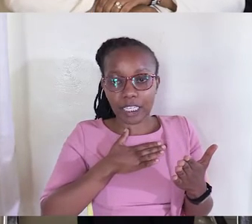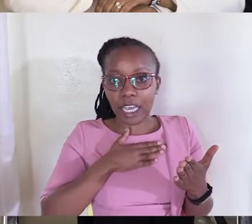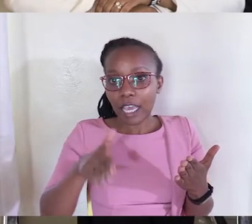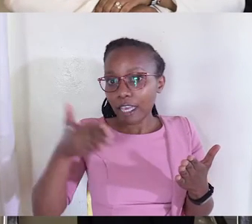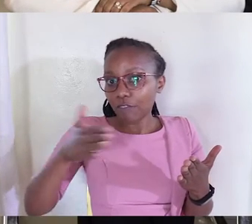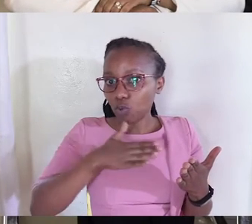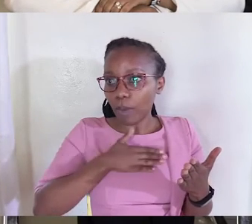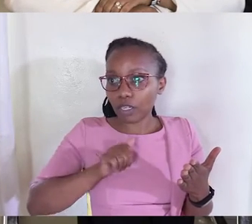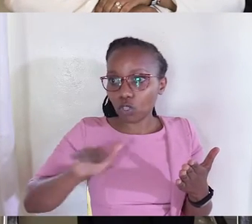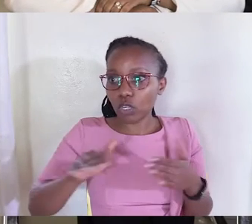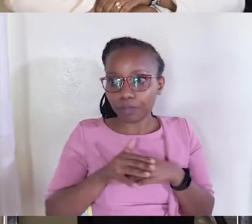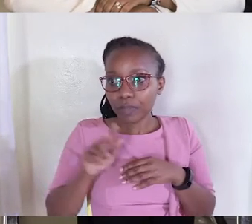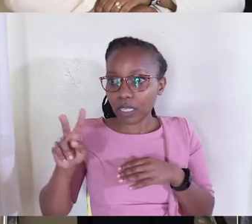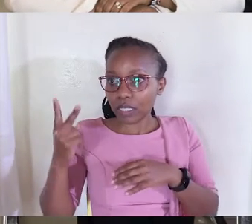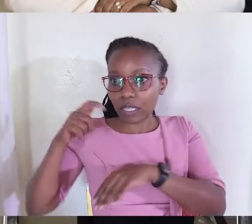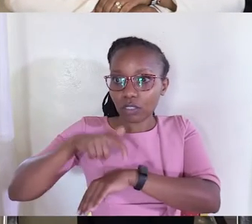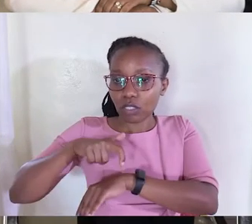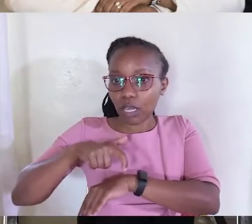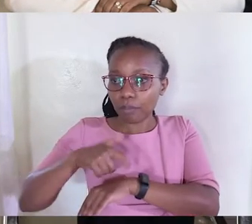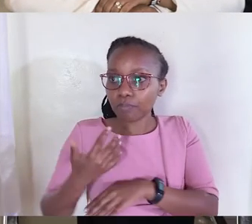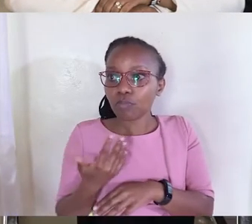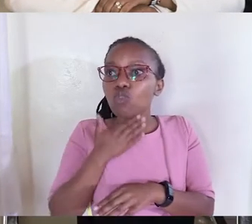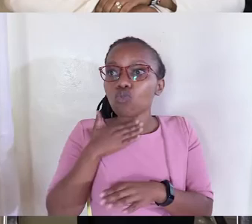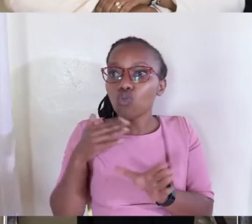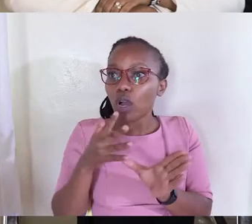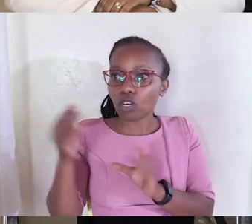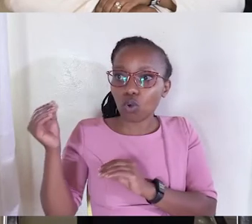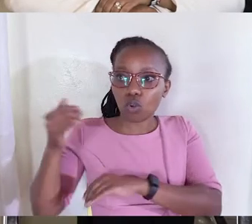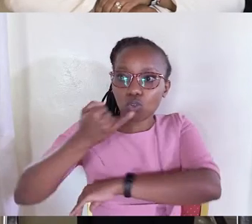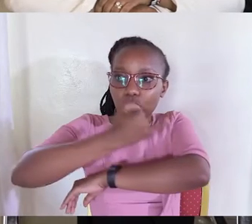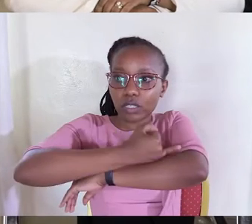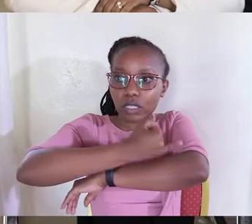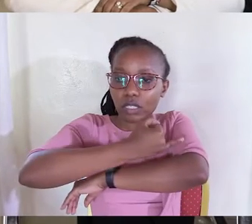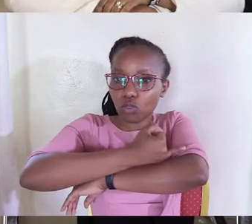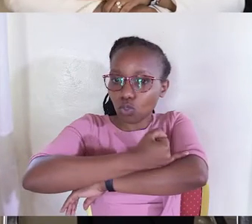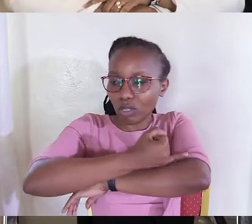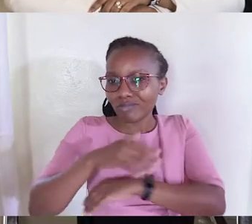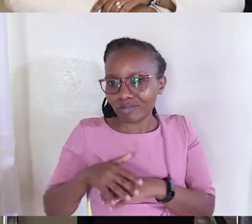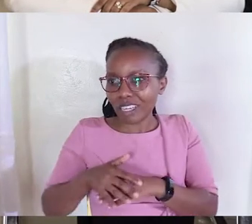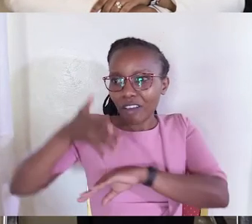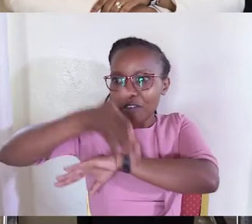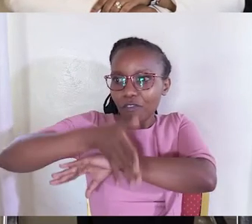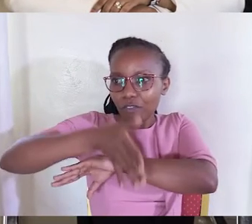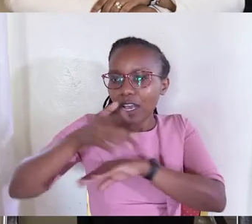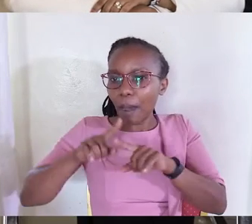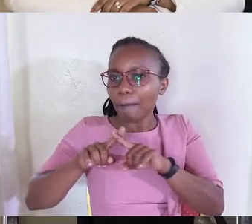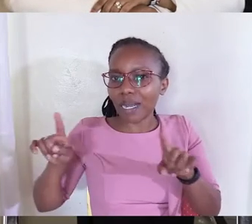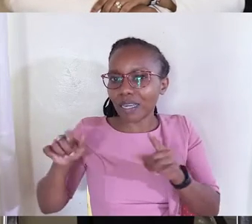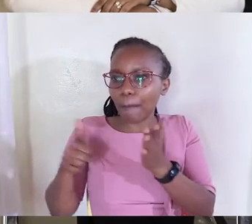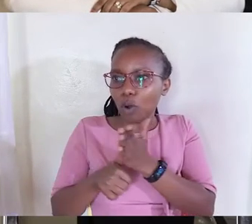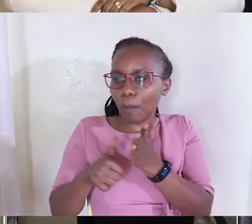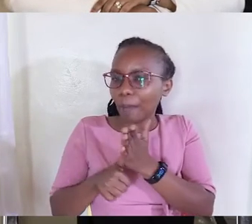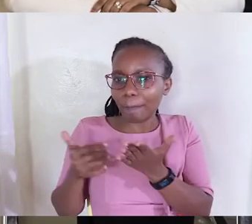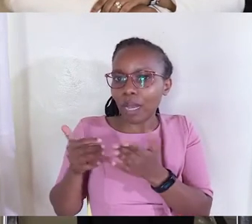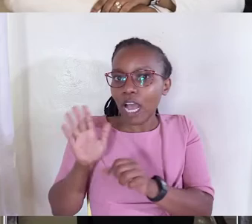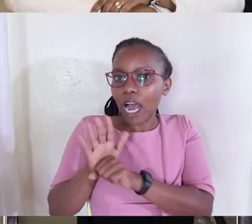at that time. Then the second time I tried, I went and I wanted to go to some quack institution near where I lived. But there was a crackdown during that time. So I was unable